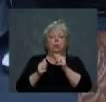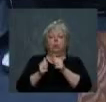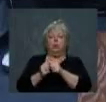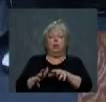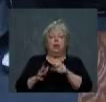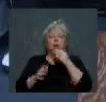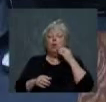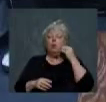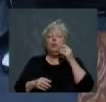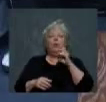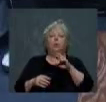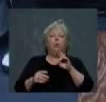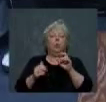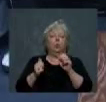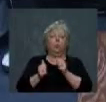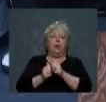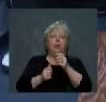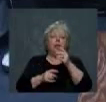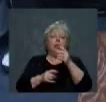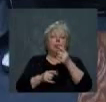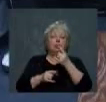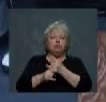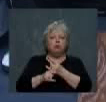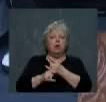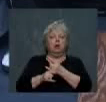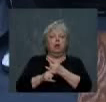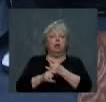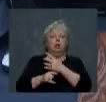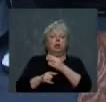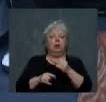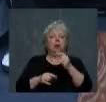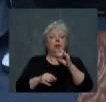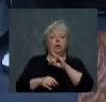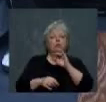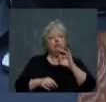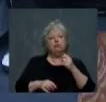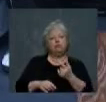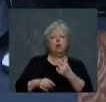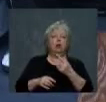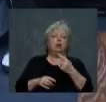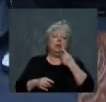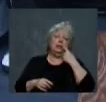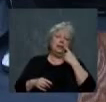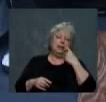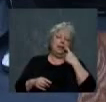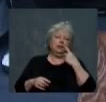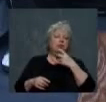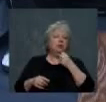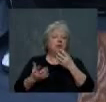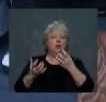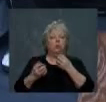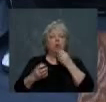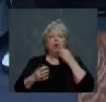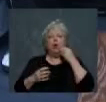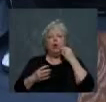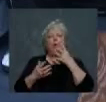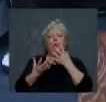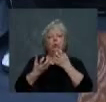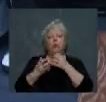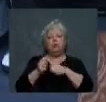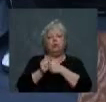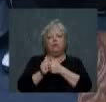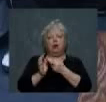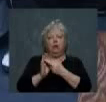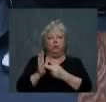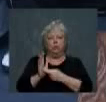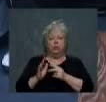or alcohol addictions who desire help and are willing to follow the published home rules. Page 2, however,